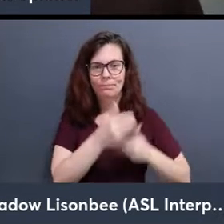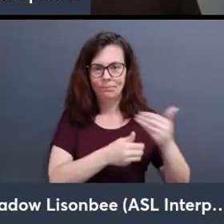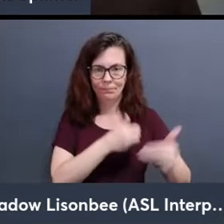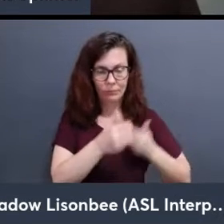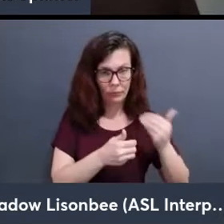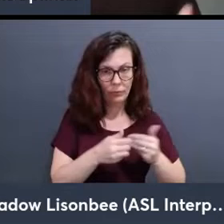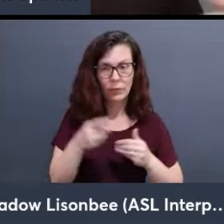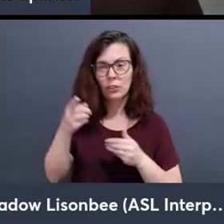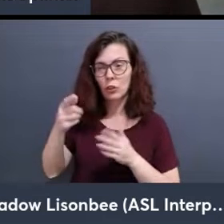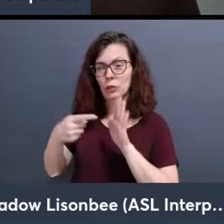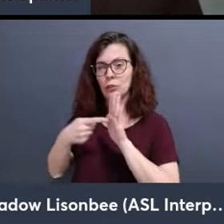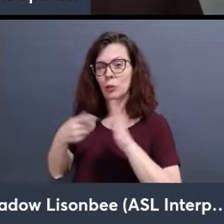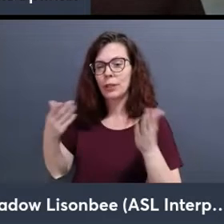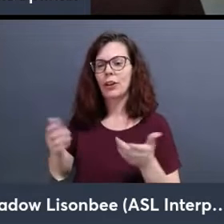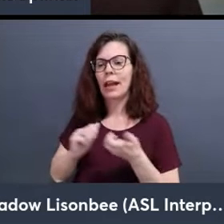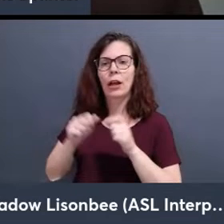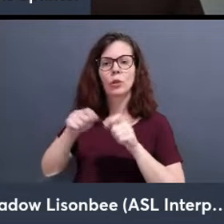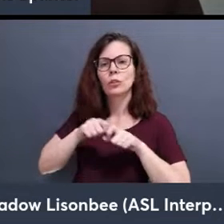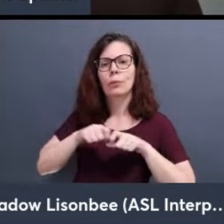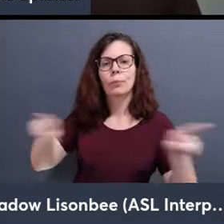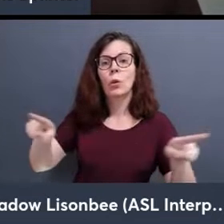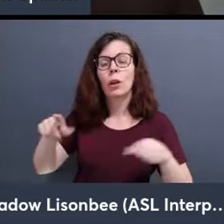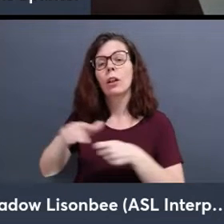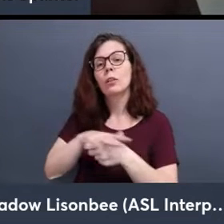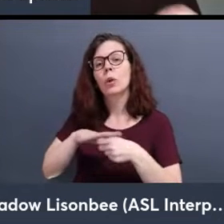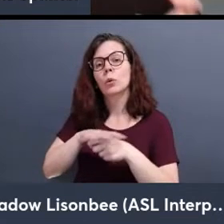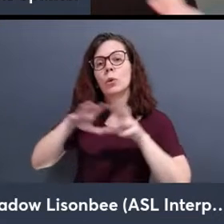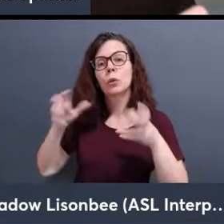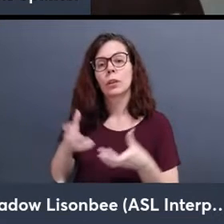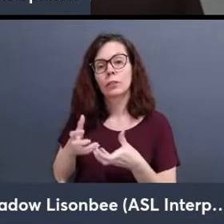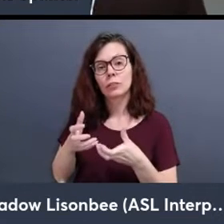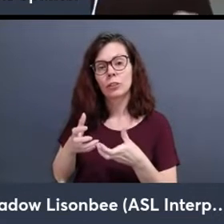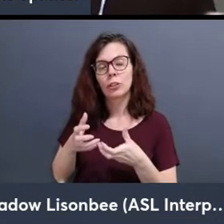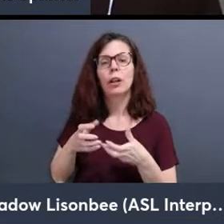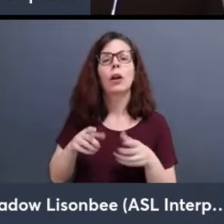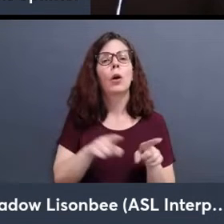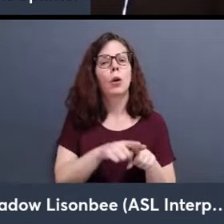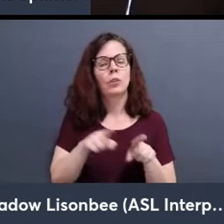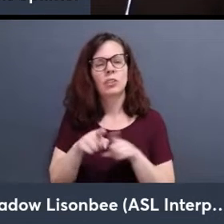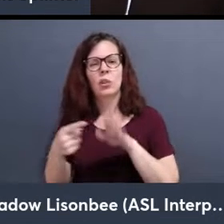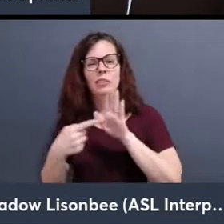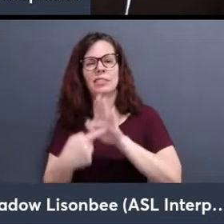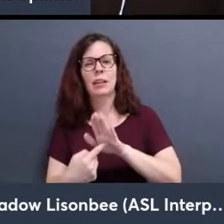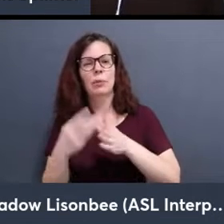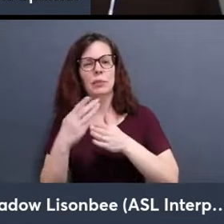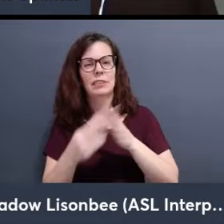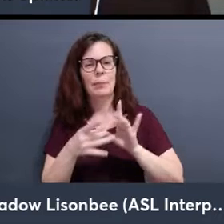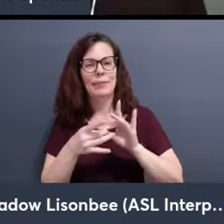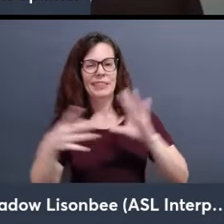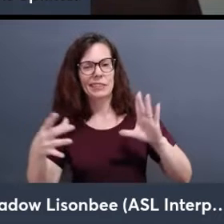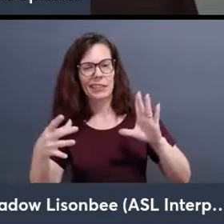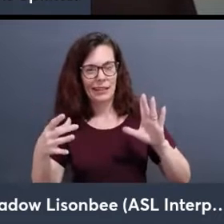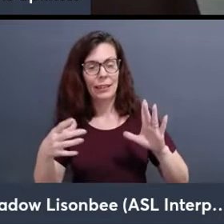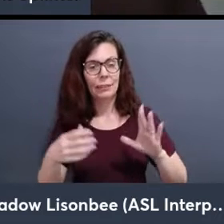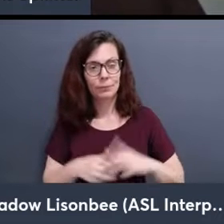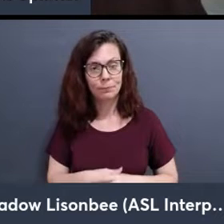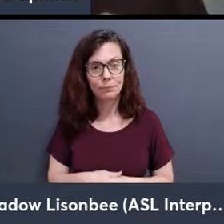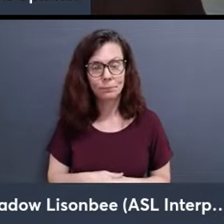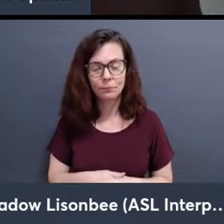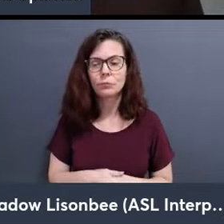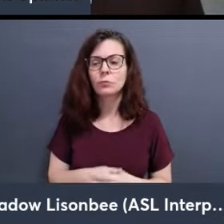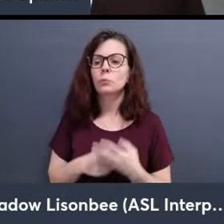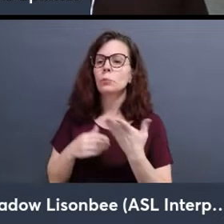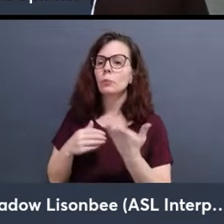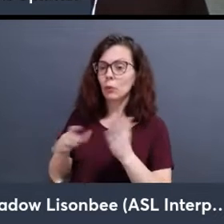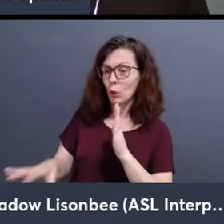walk through here is how to deploy one of those local clusters. And then I'll also demo some of that disconnected experience. And so I